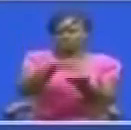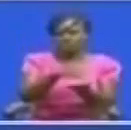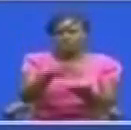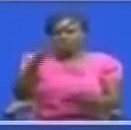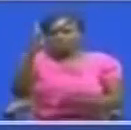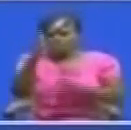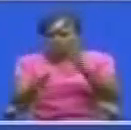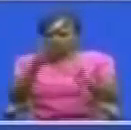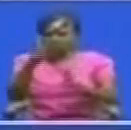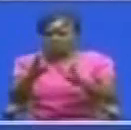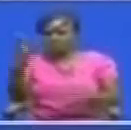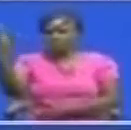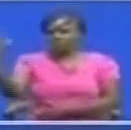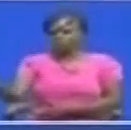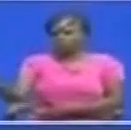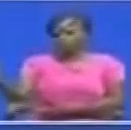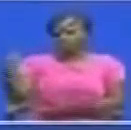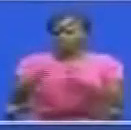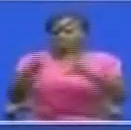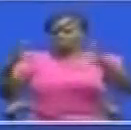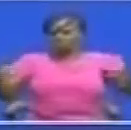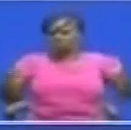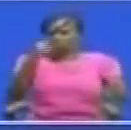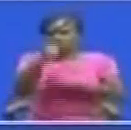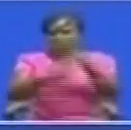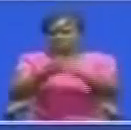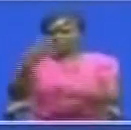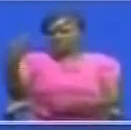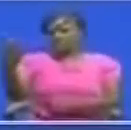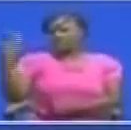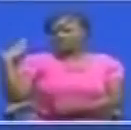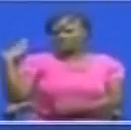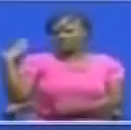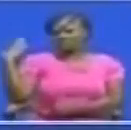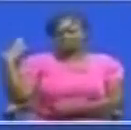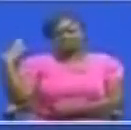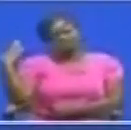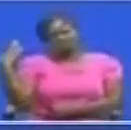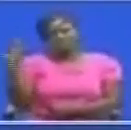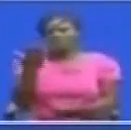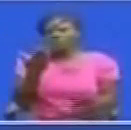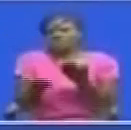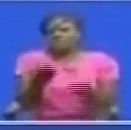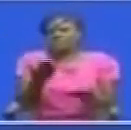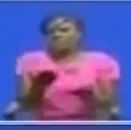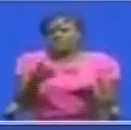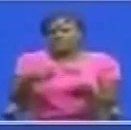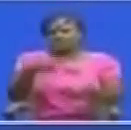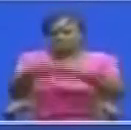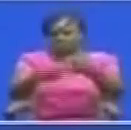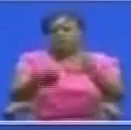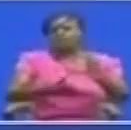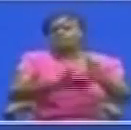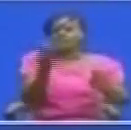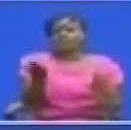about 44-45. So the pace of its growth over the last 3 years is, I think, is a question to concern us. Yes, yeah. Because it's been growing fairly